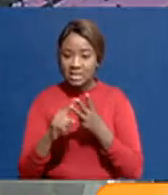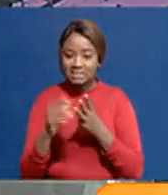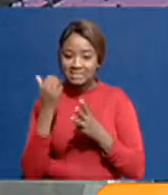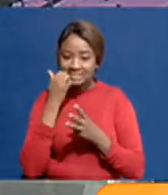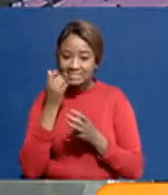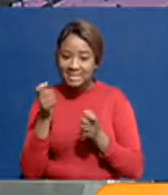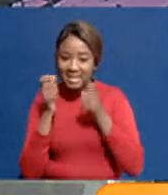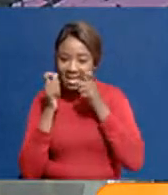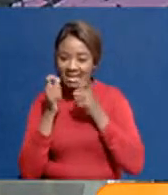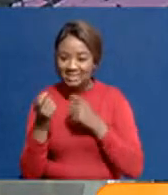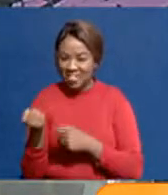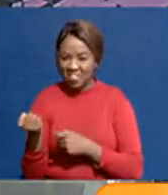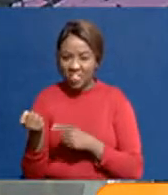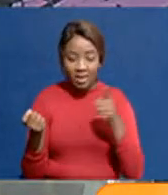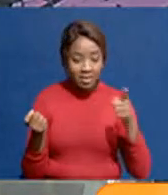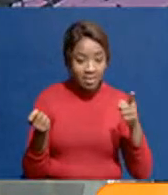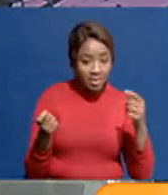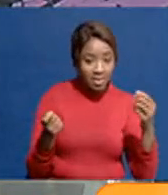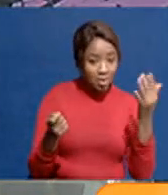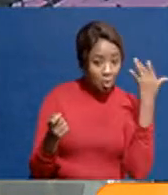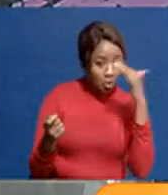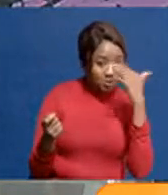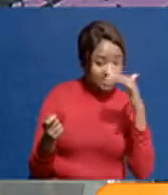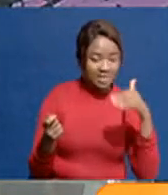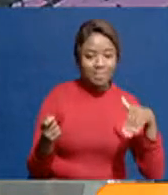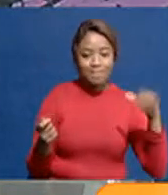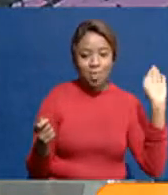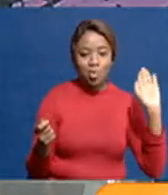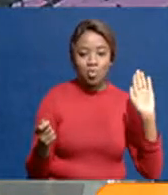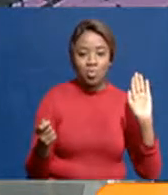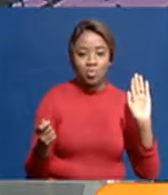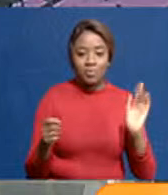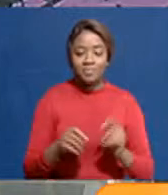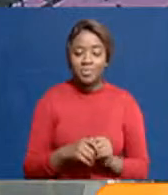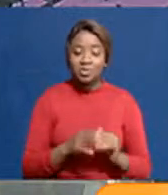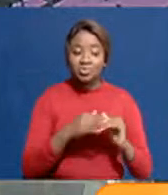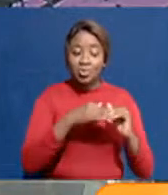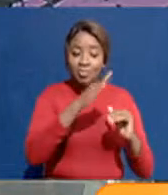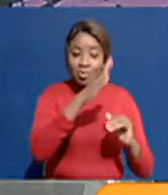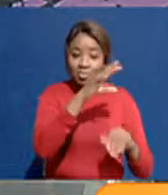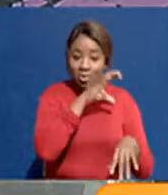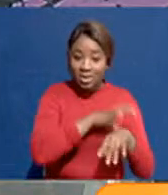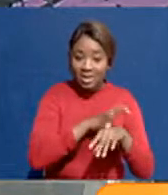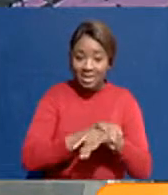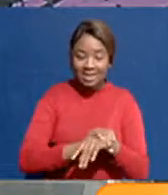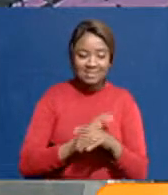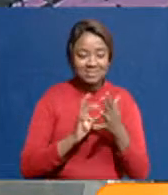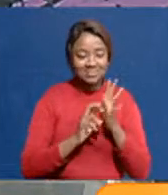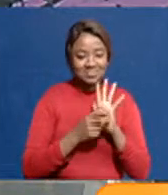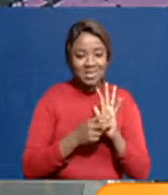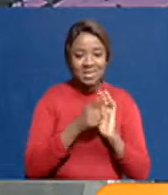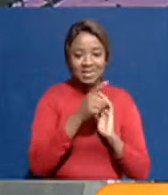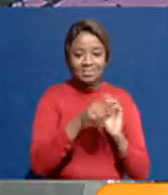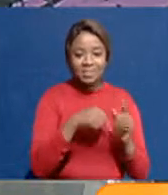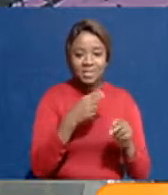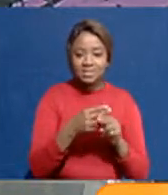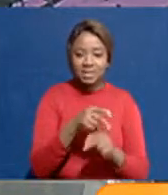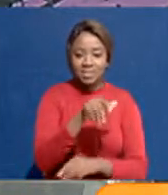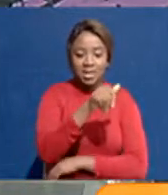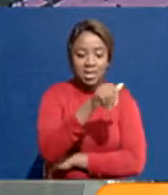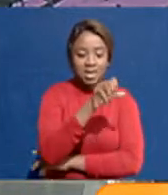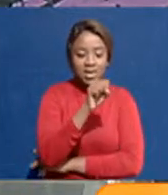combined. Though more are people who are being diagnosed with it, autism spectrum disorder, also known as